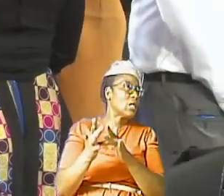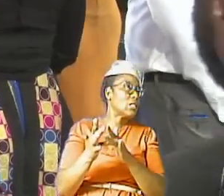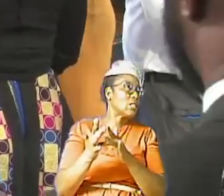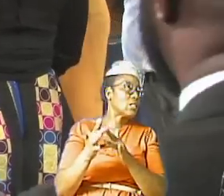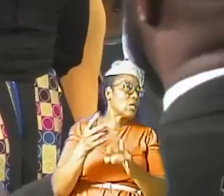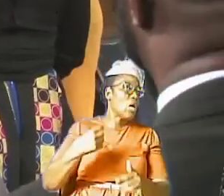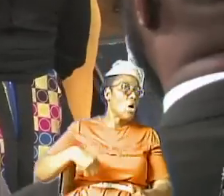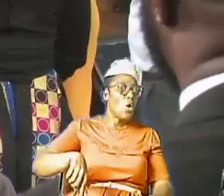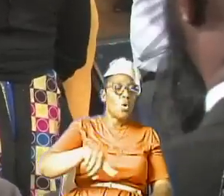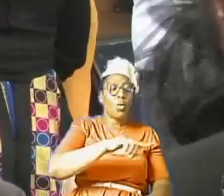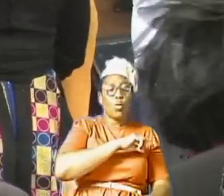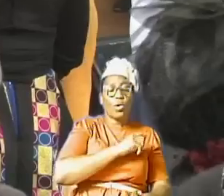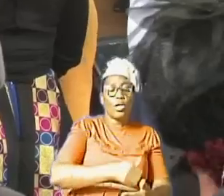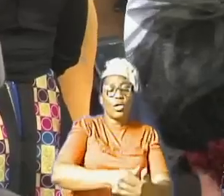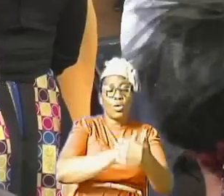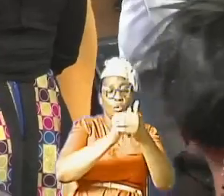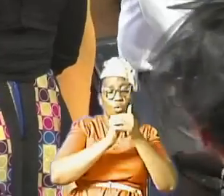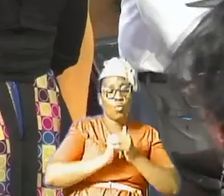We worship you, Lord.